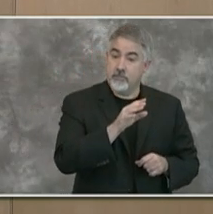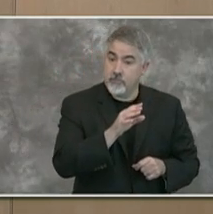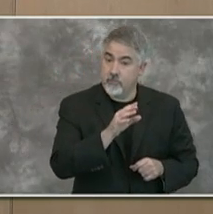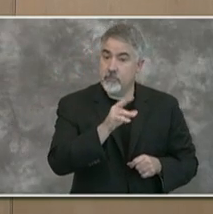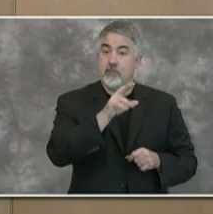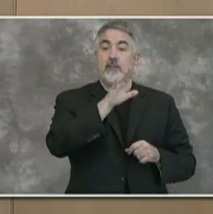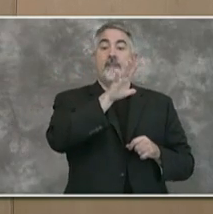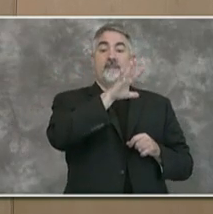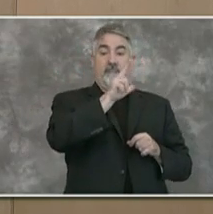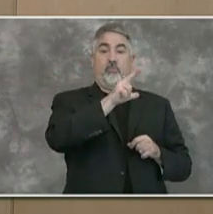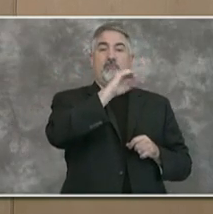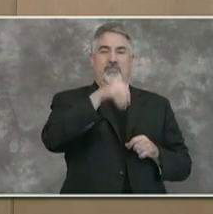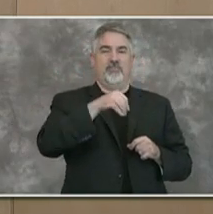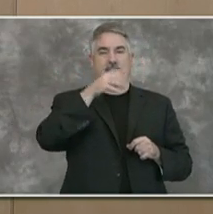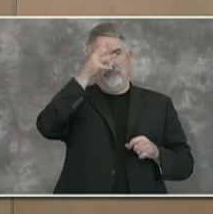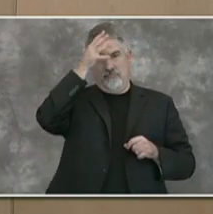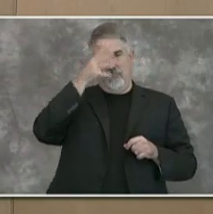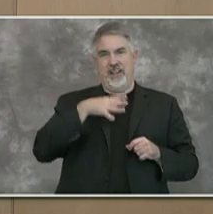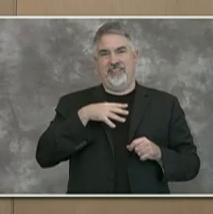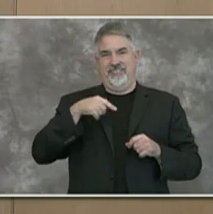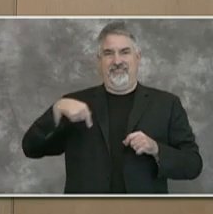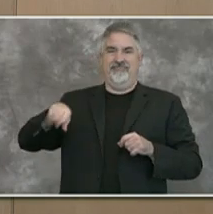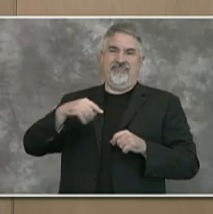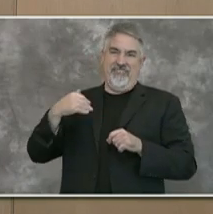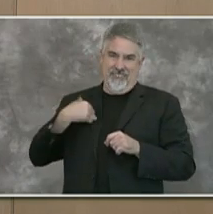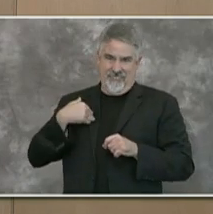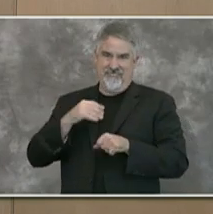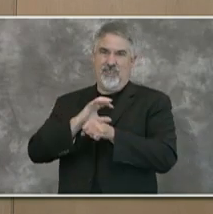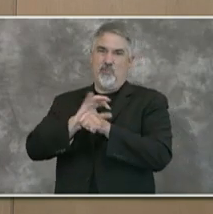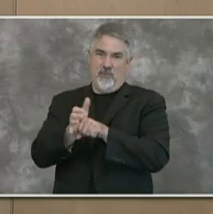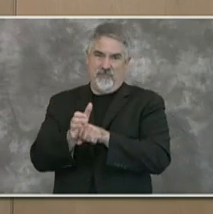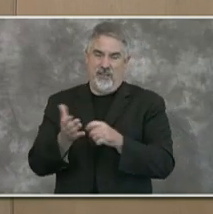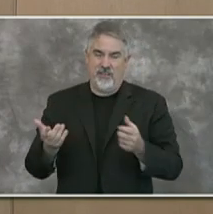7 individuals, we have no gender